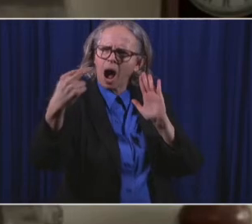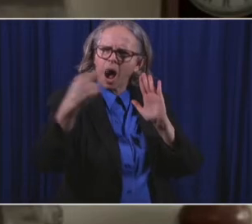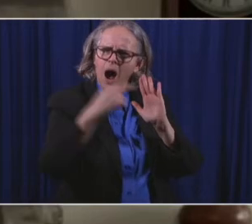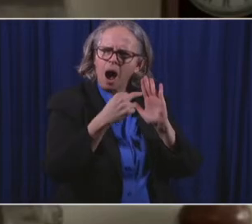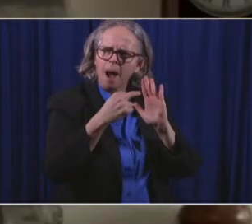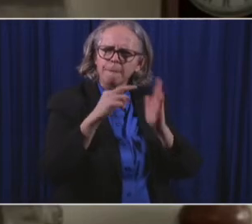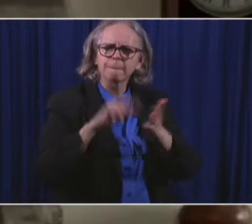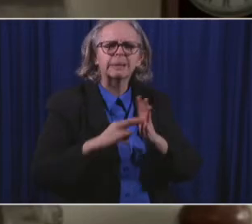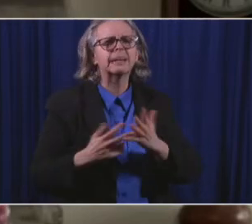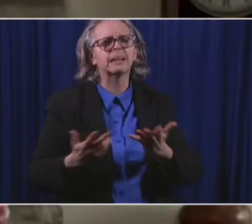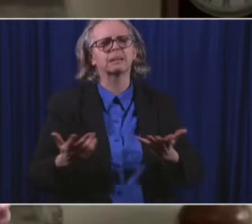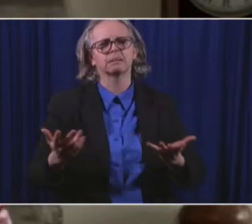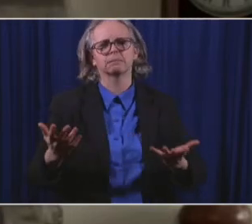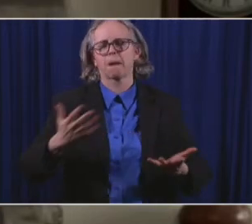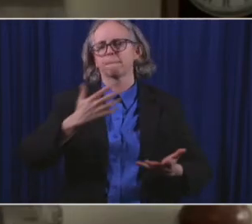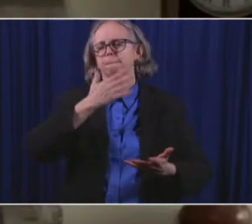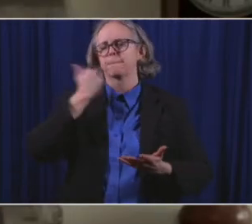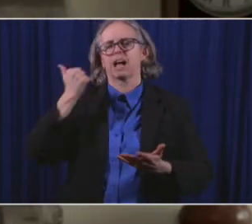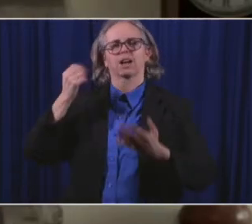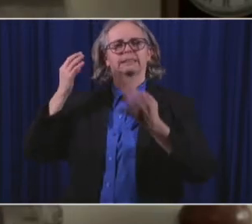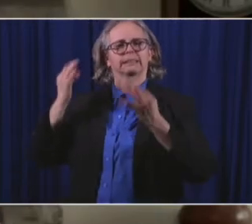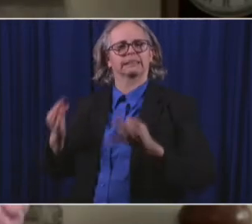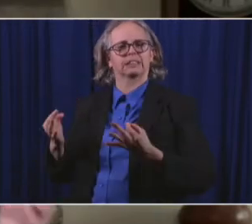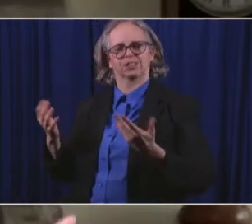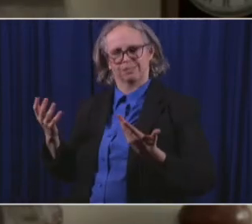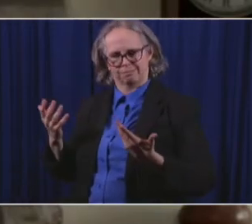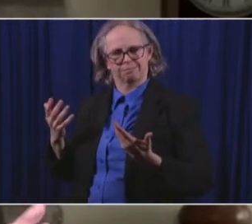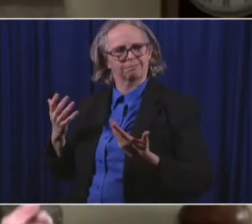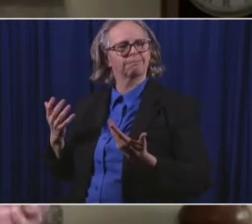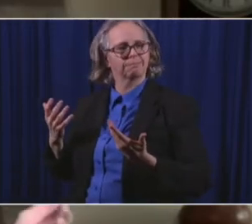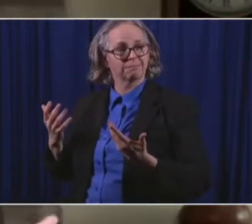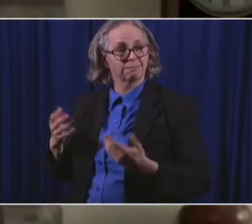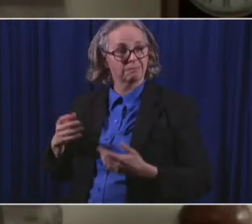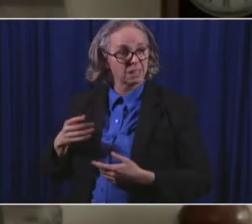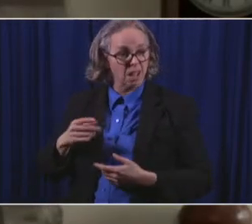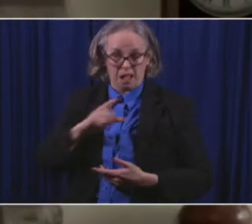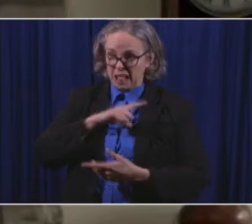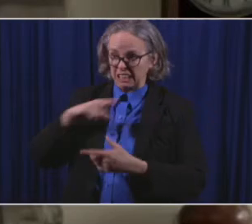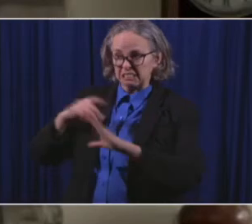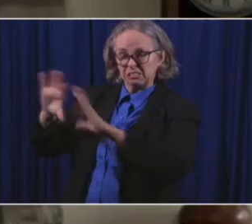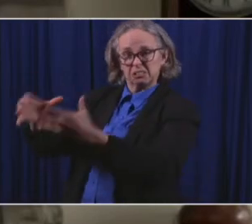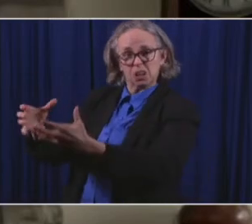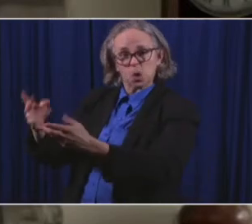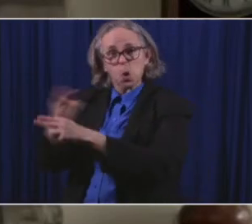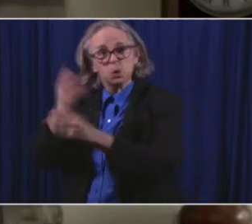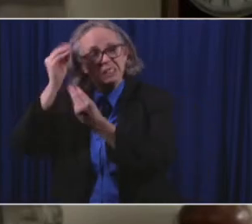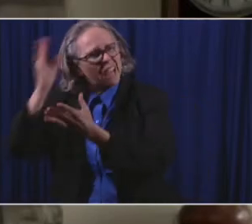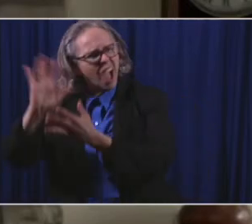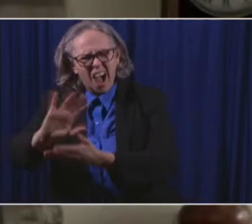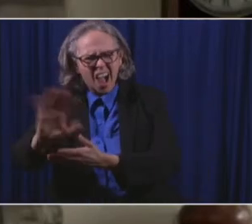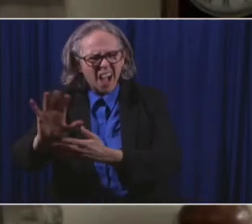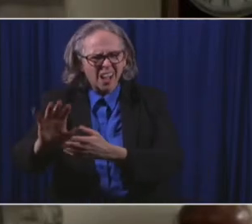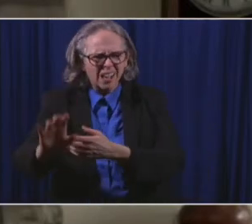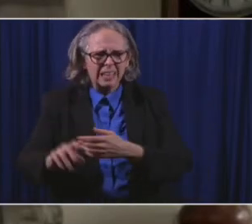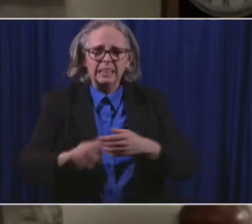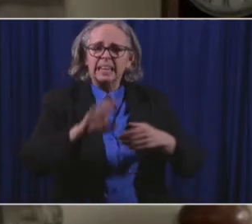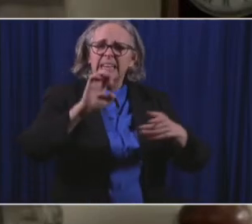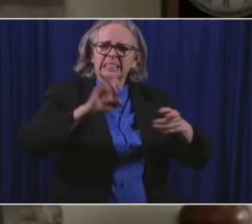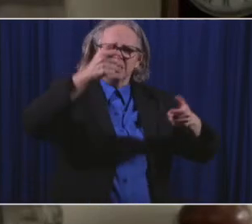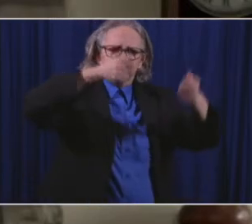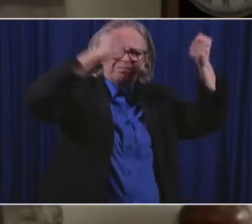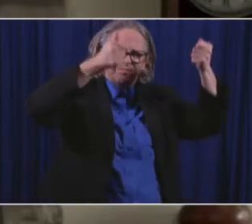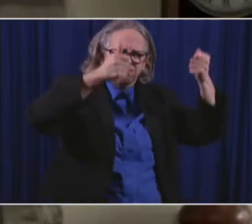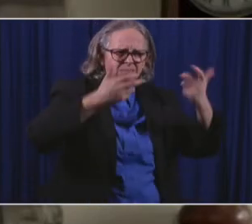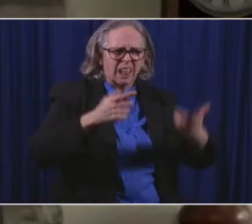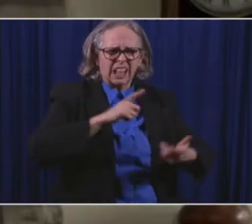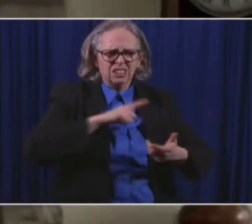just for the legislature, although it is for the legislature. It's not just for the executive branch. We can use it. The news media can take information, and many